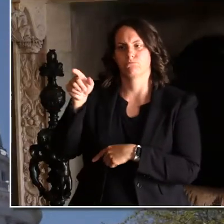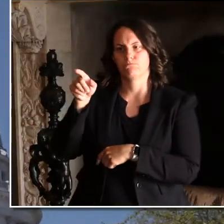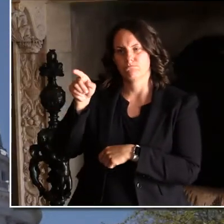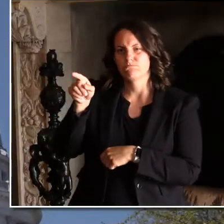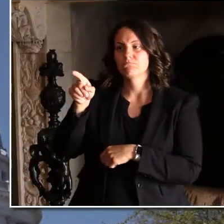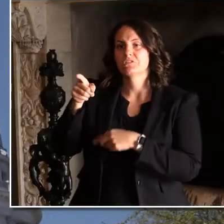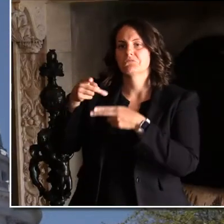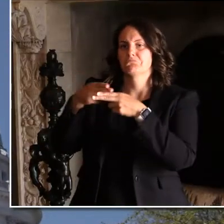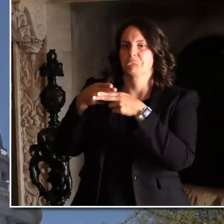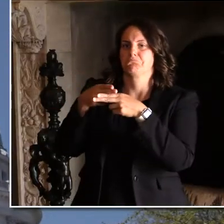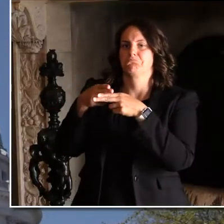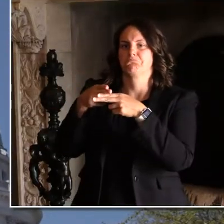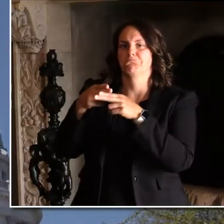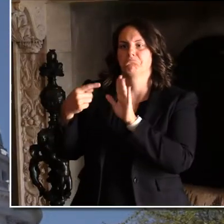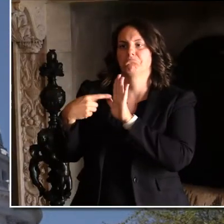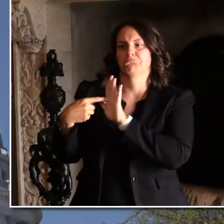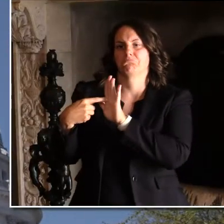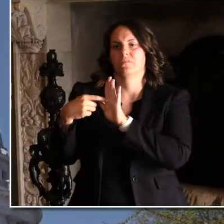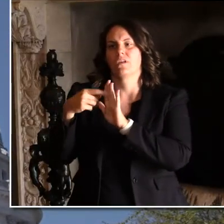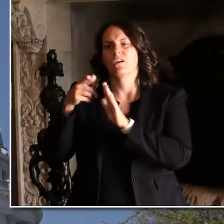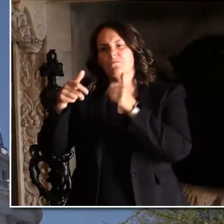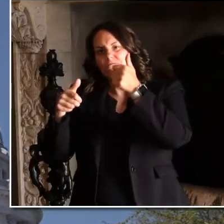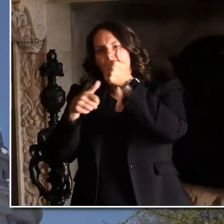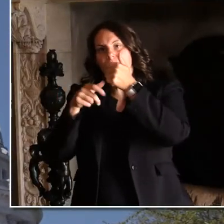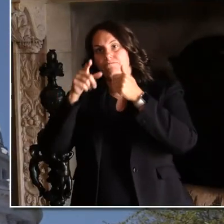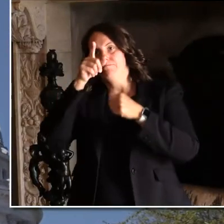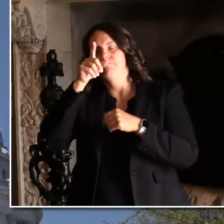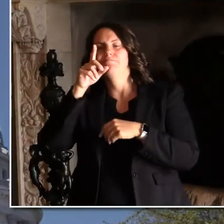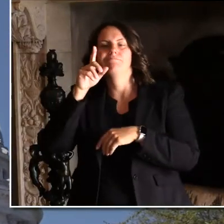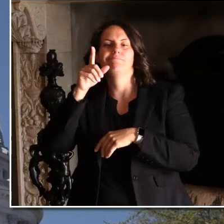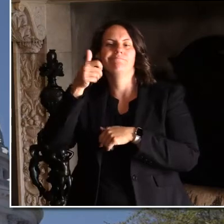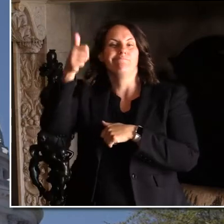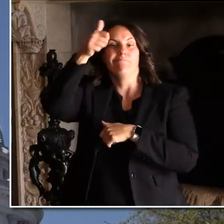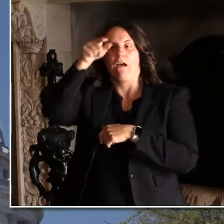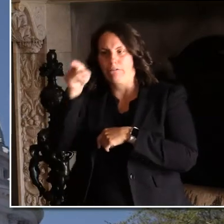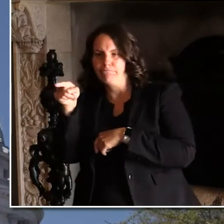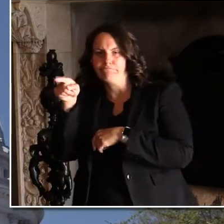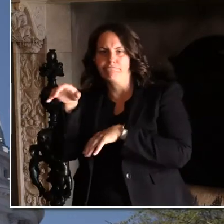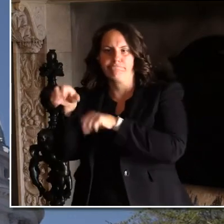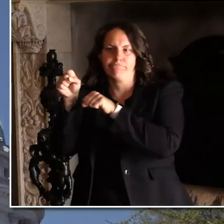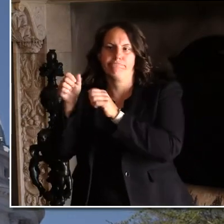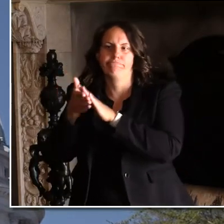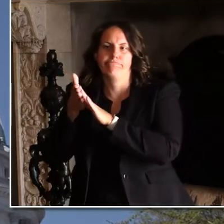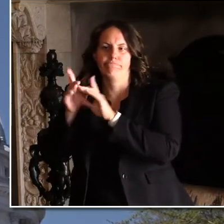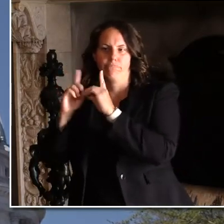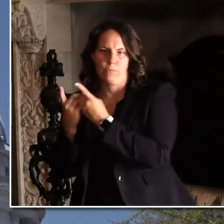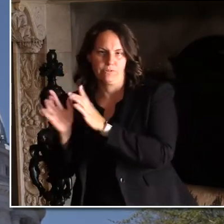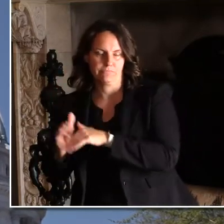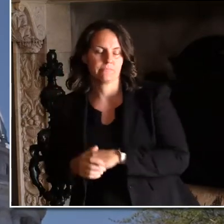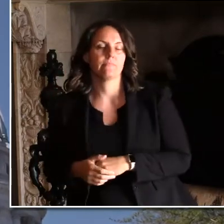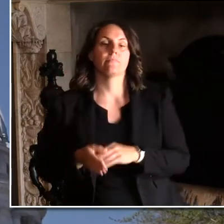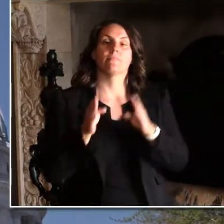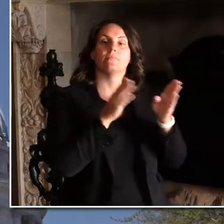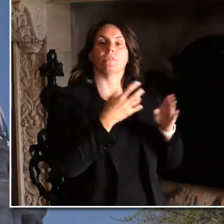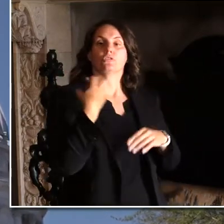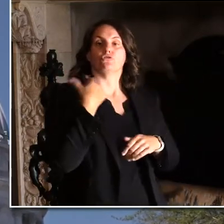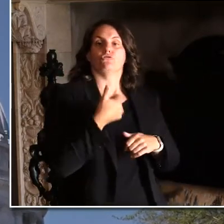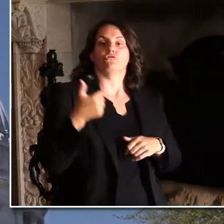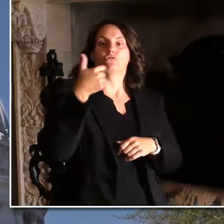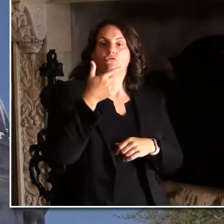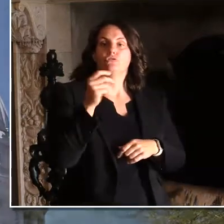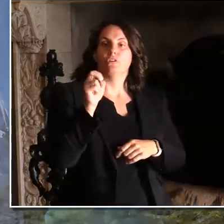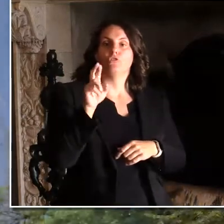the Wisconsin National Guard. We'll begin the briefing with remarks from State Health Officer and DPH Interim Administrator Stephanie Smiley.